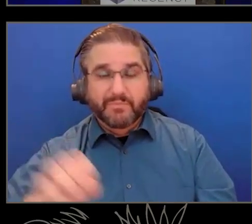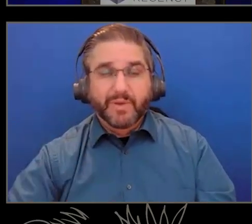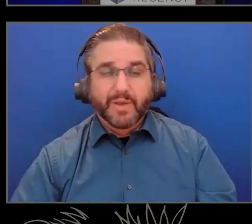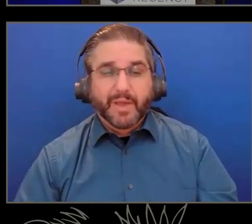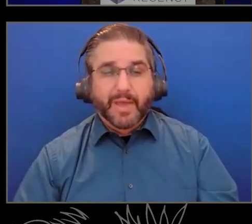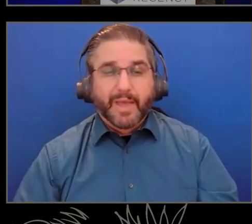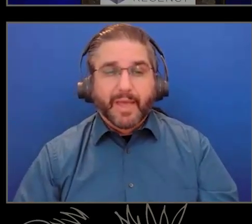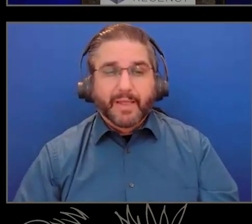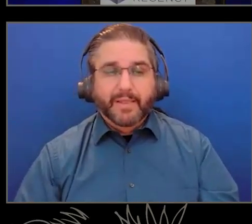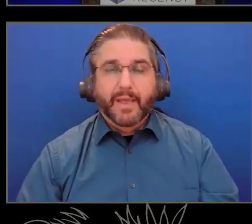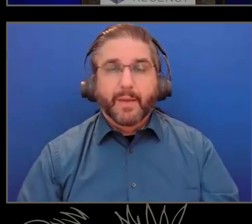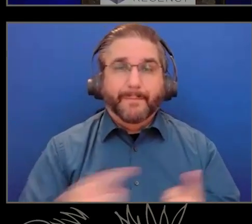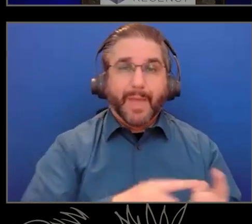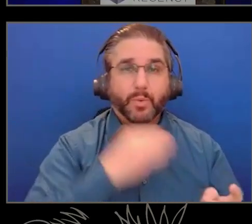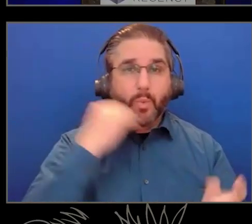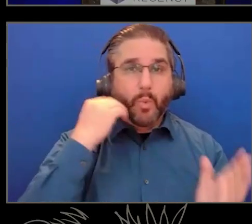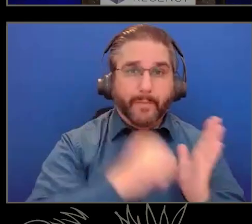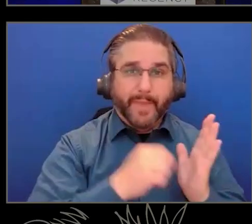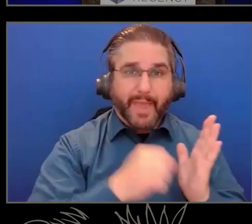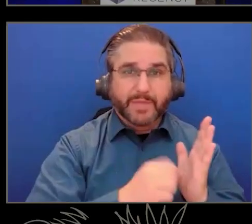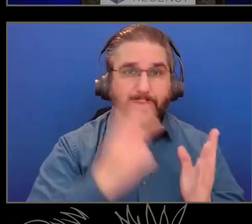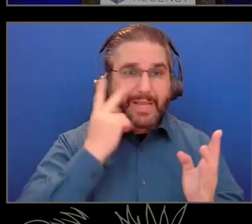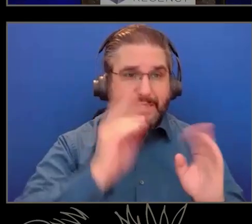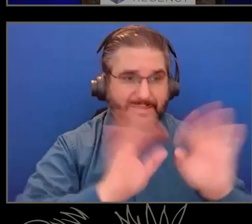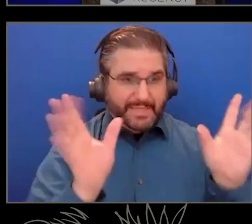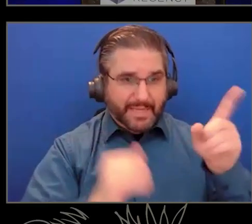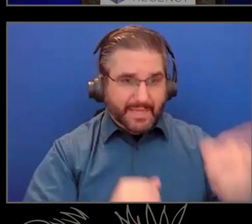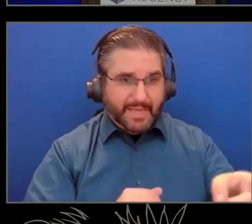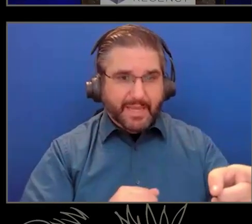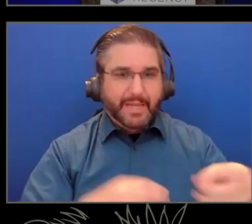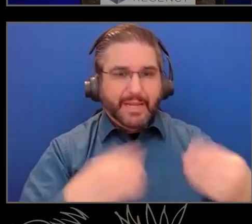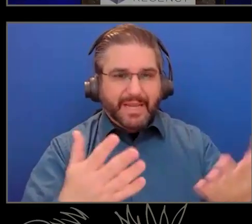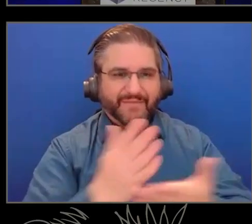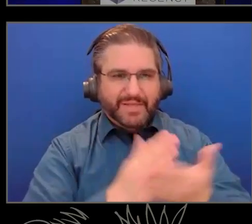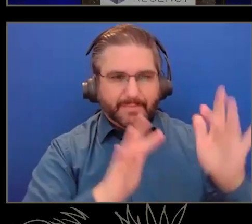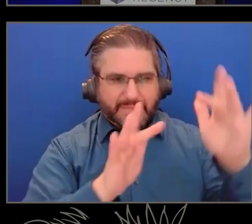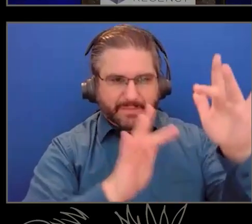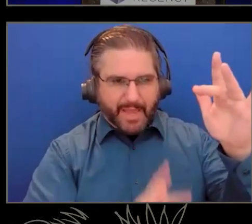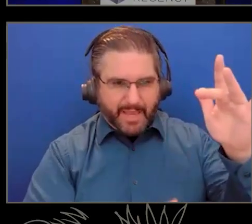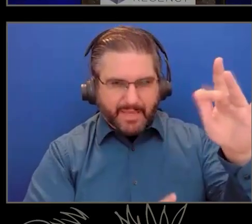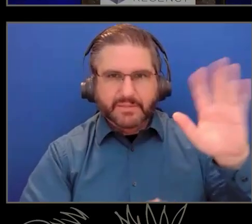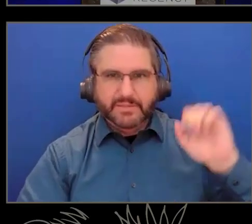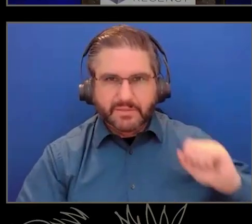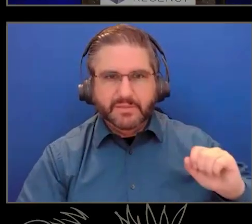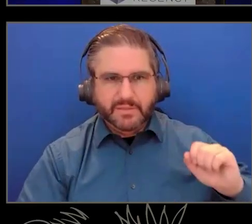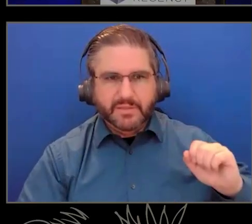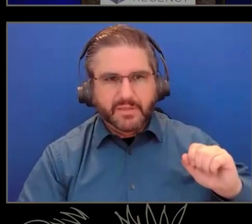Let's go to the home page so we can see this, and we'll give a little bit of space.